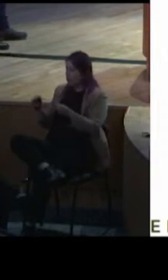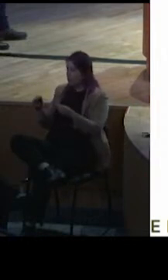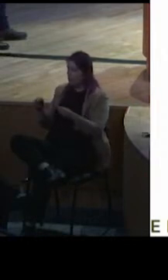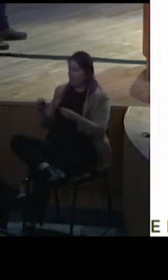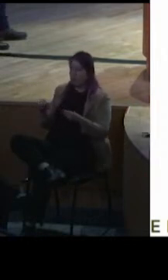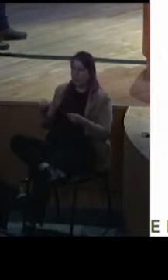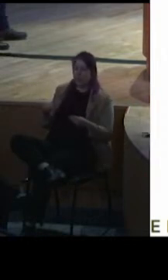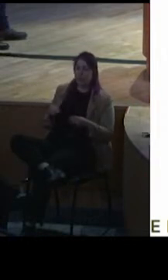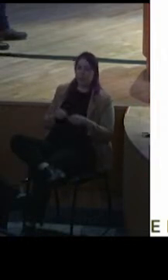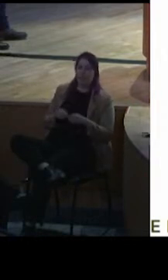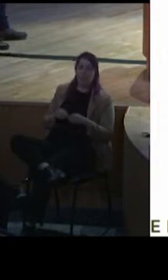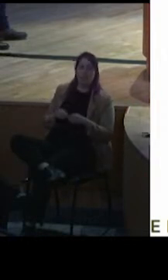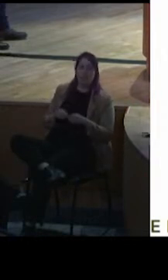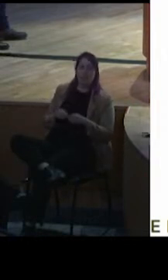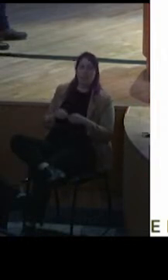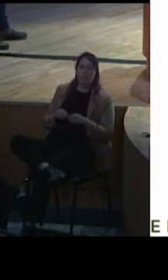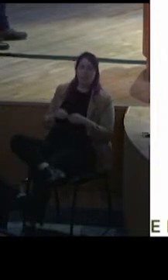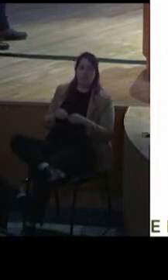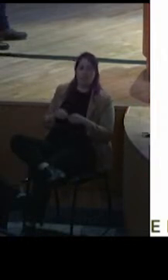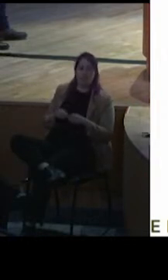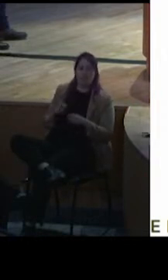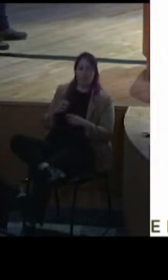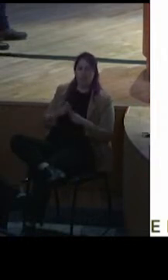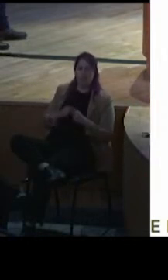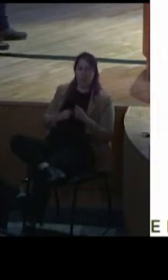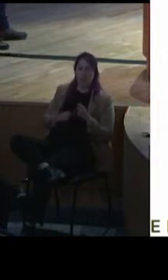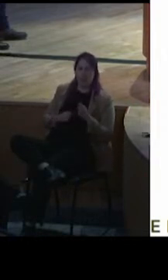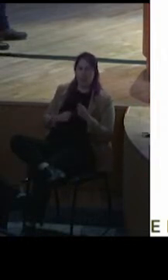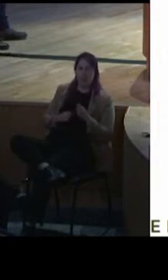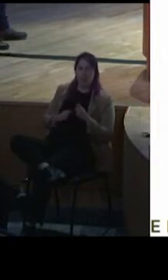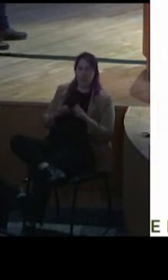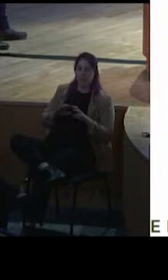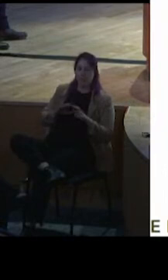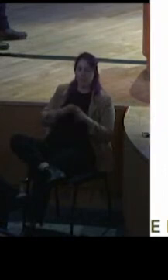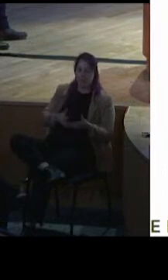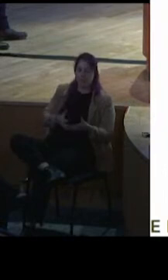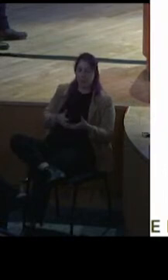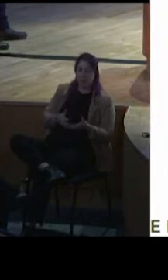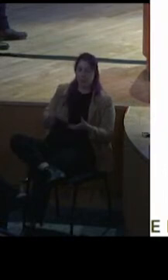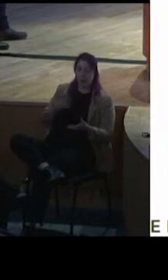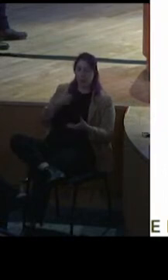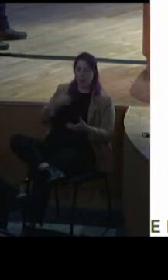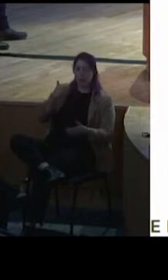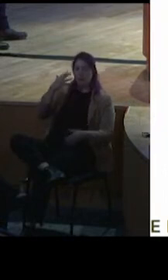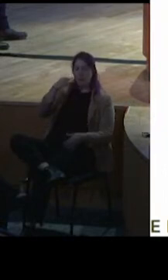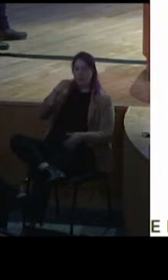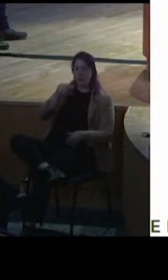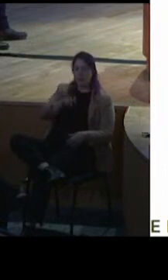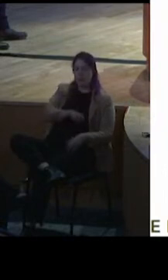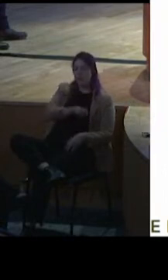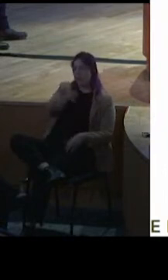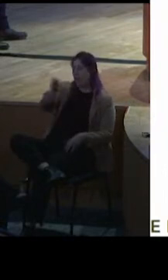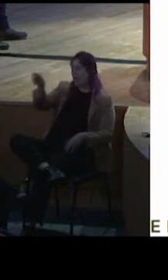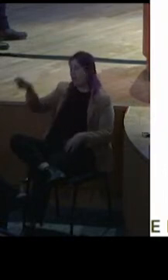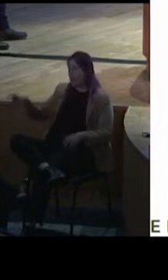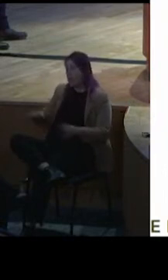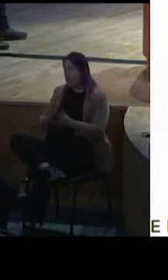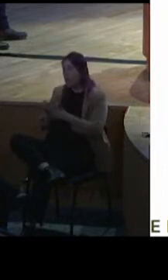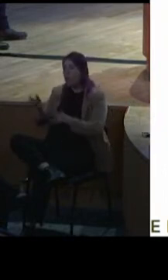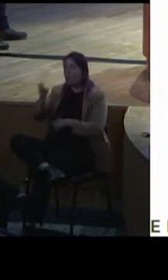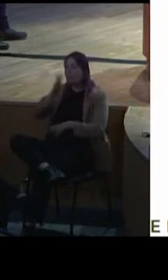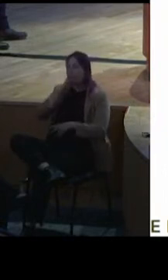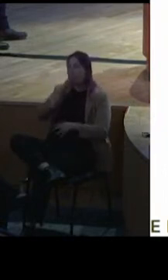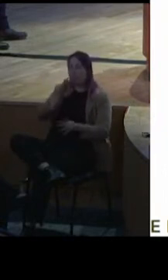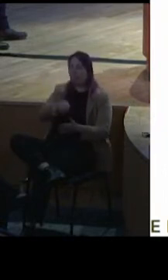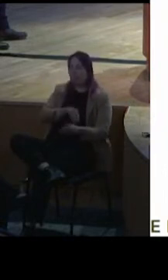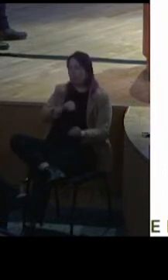of understood in a very migrational way, meaning traveling overseas, or reasons to travel throughout sea to explore